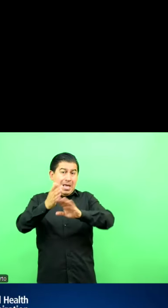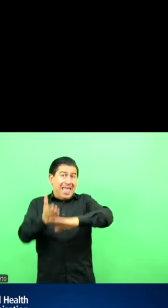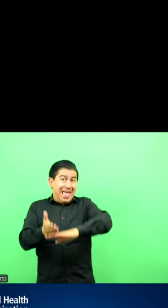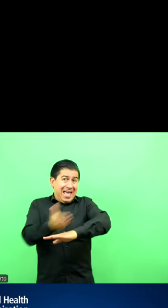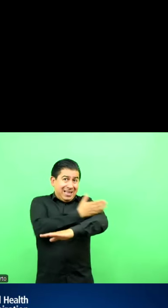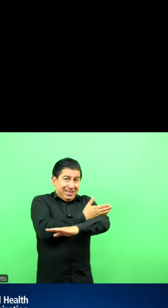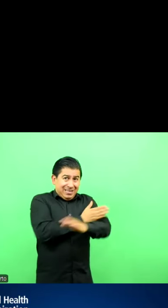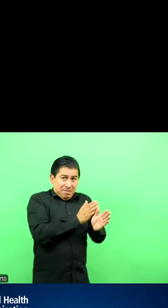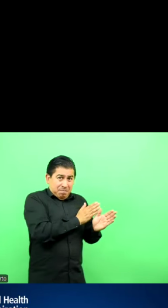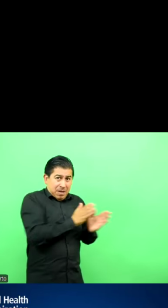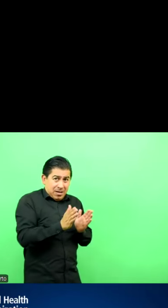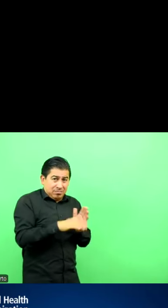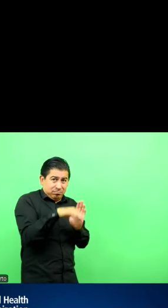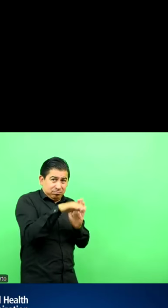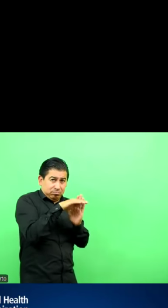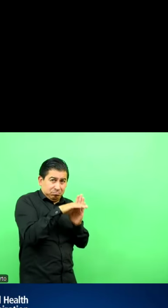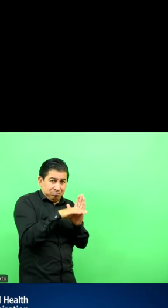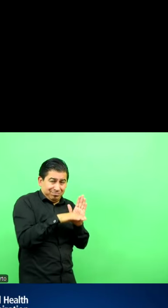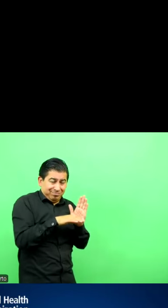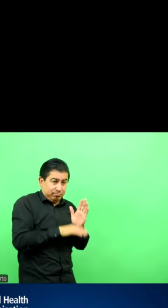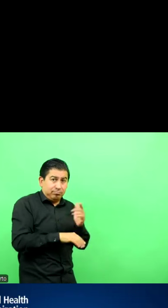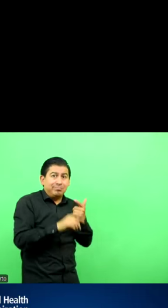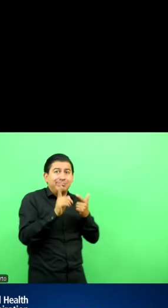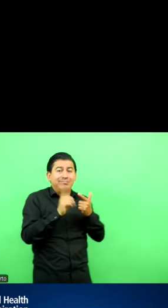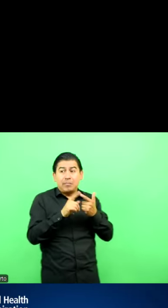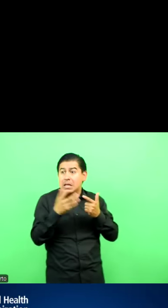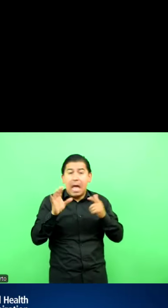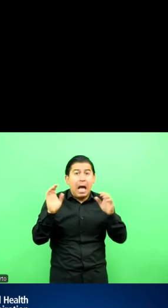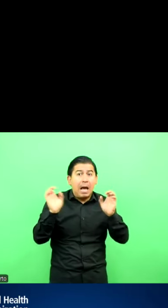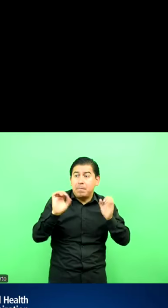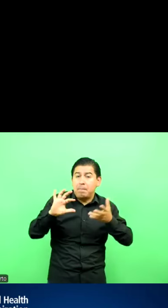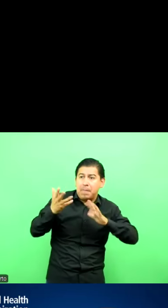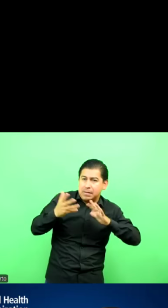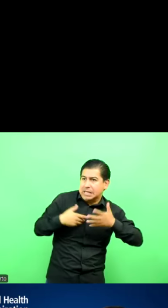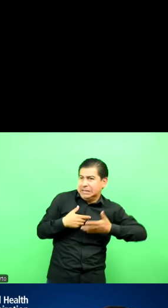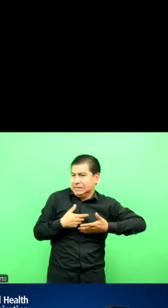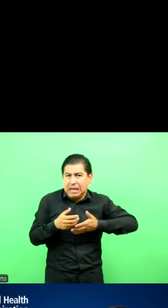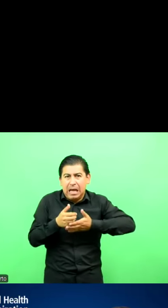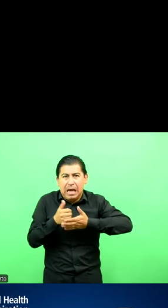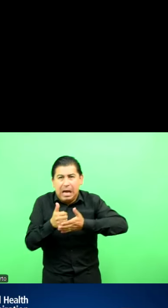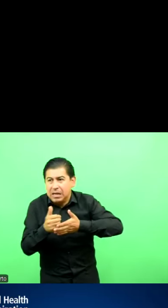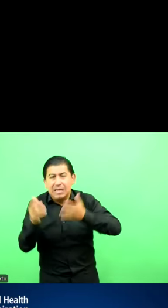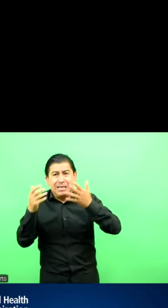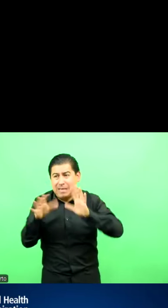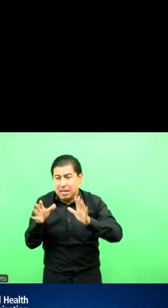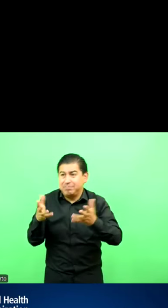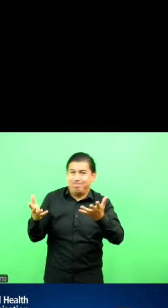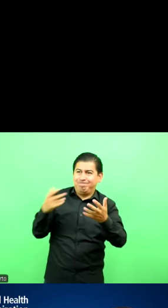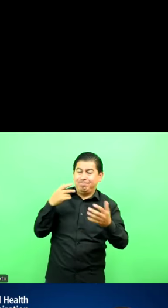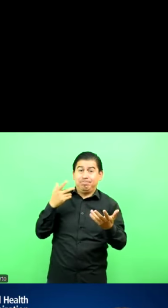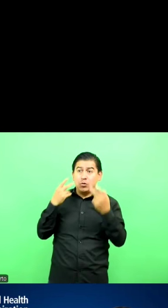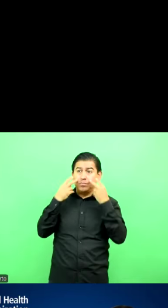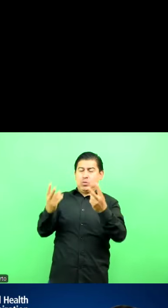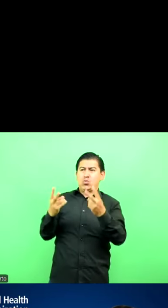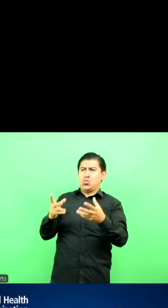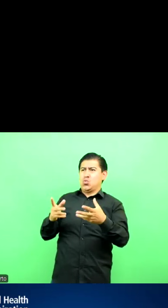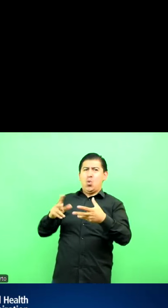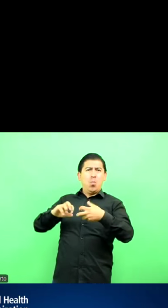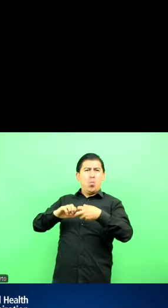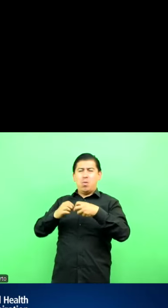the assessment, using such evidence to the planning, using this planning to develop the capacities, and then using